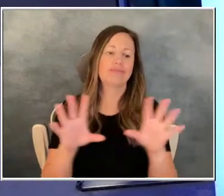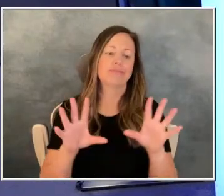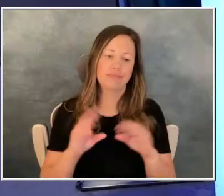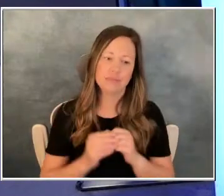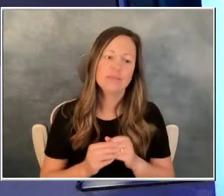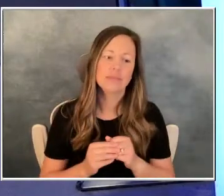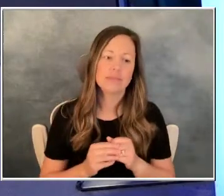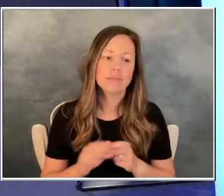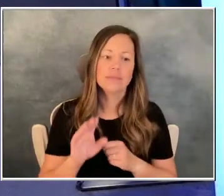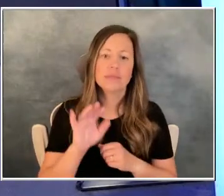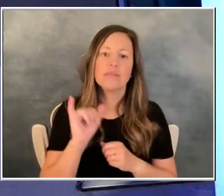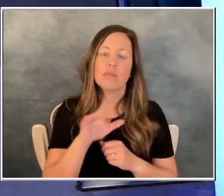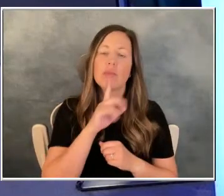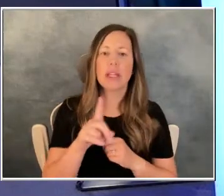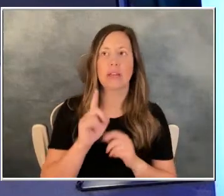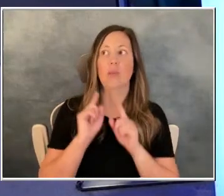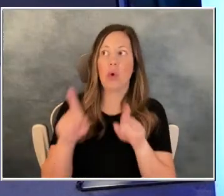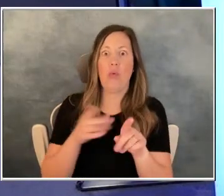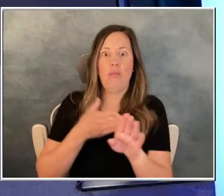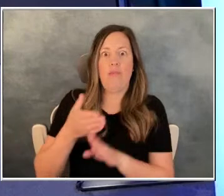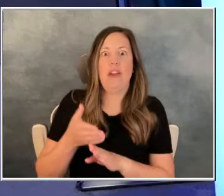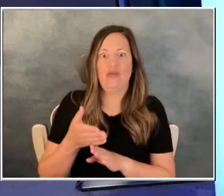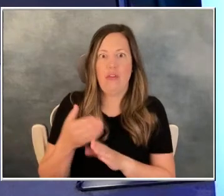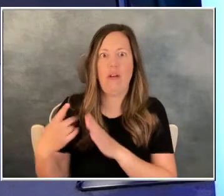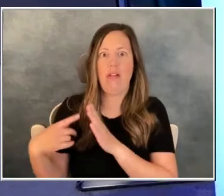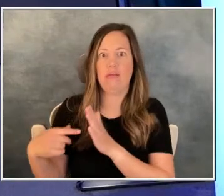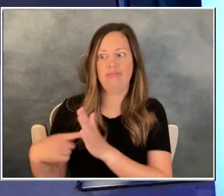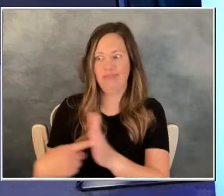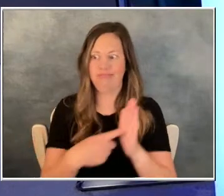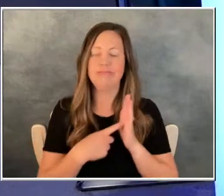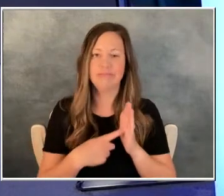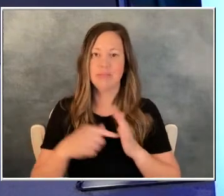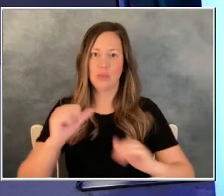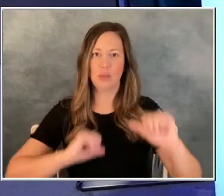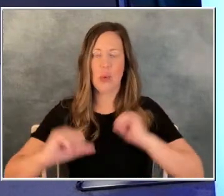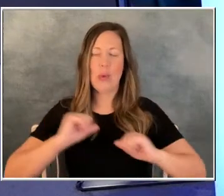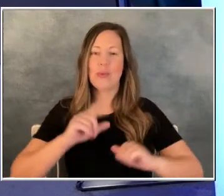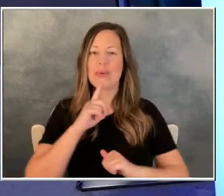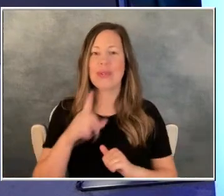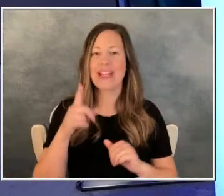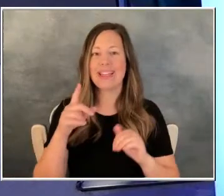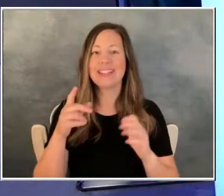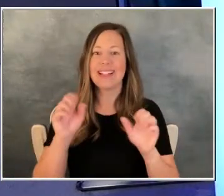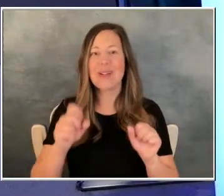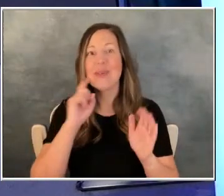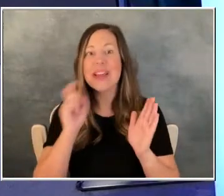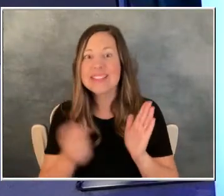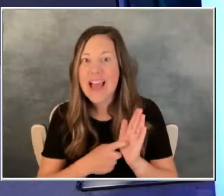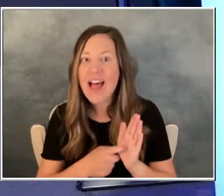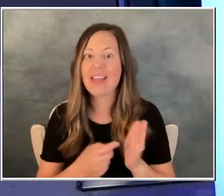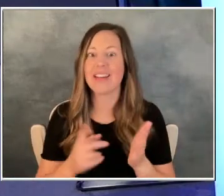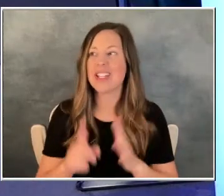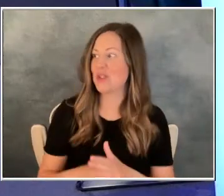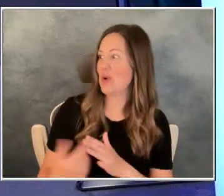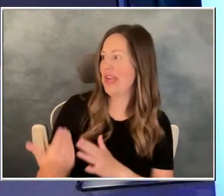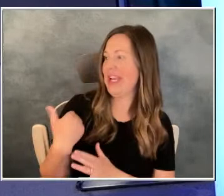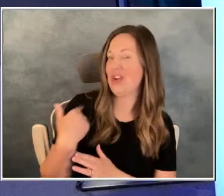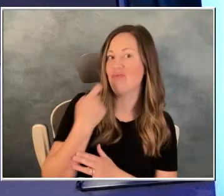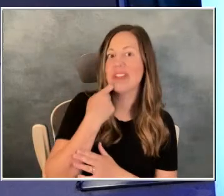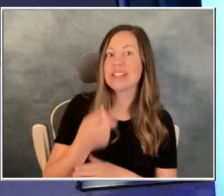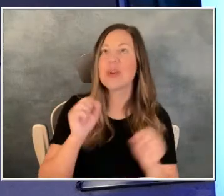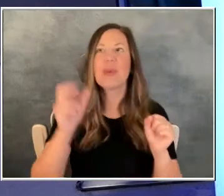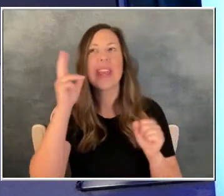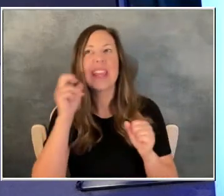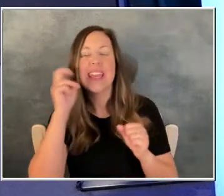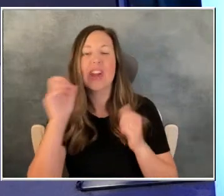But of course, not everybody does that by a long shot. Just you can tell when you're trying to go to sleep at night starting 2 nights ago. Yeah. You can hear the fireworks out there. So